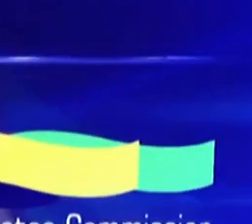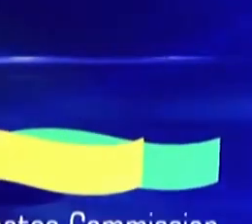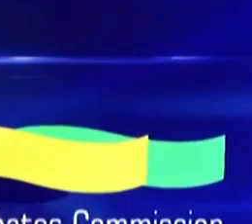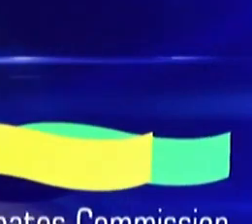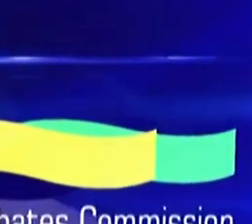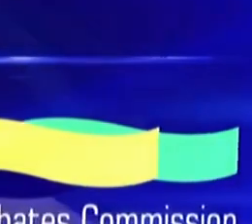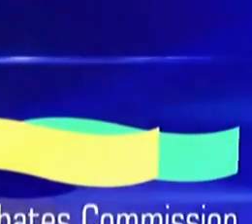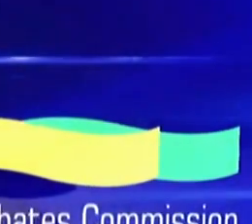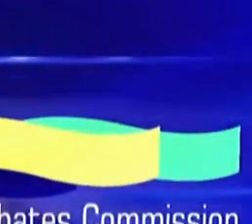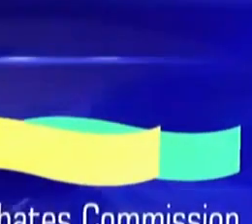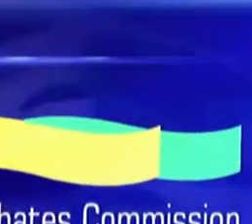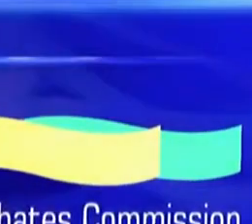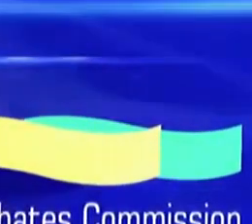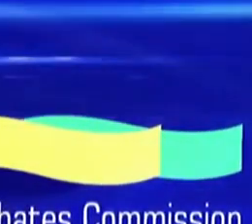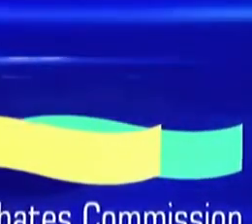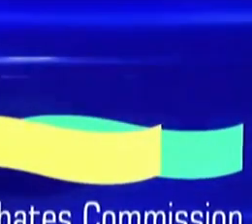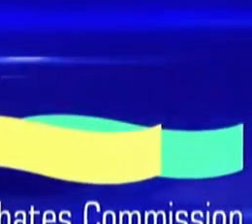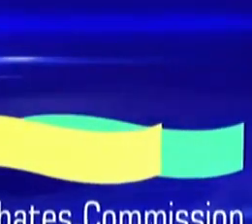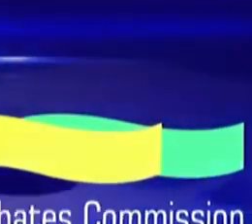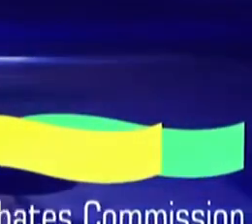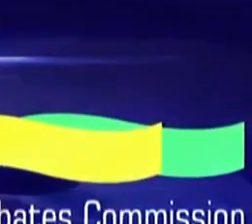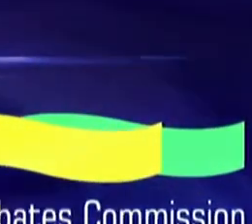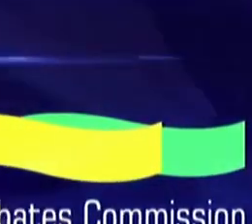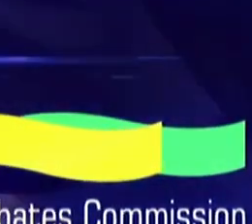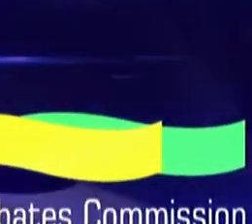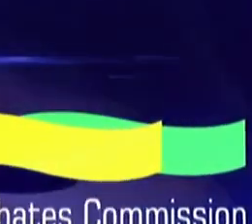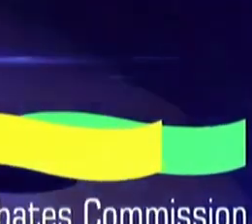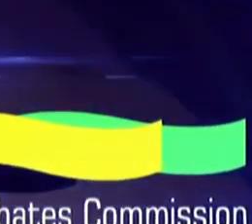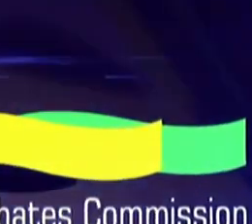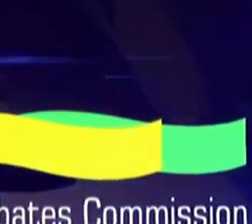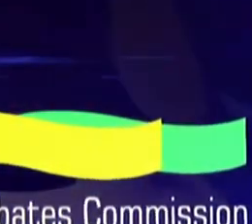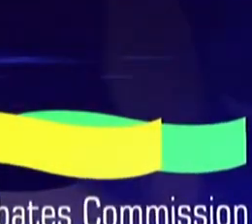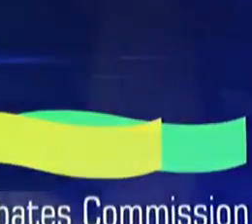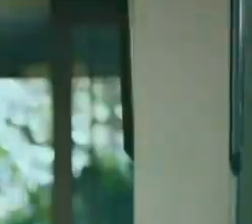Group. Watch, listen, decide, vote.